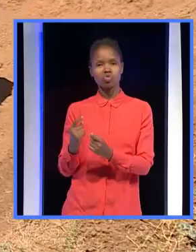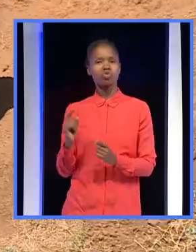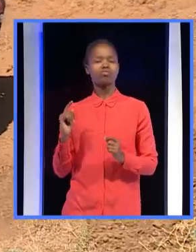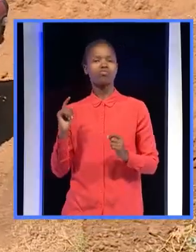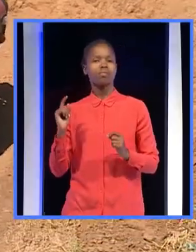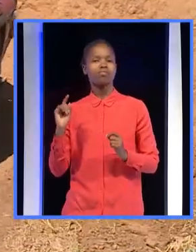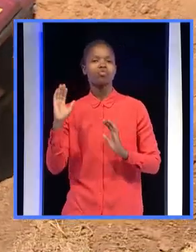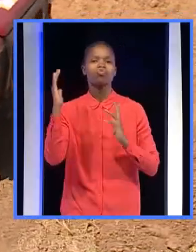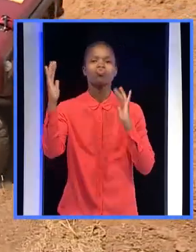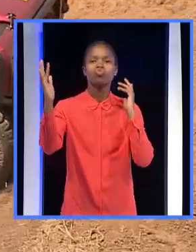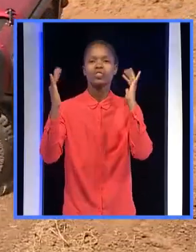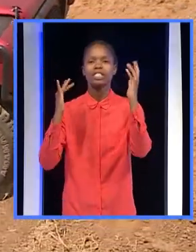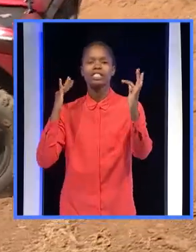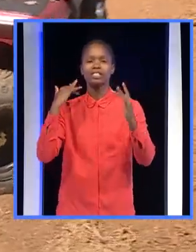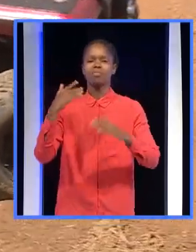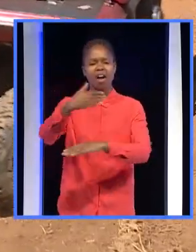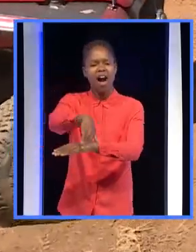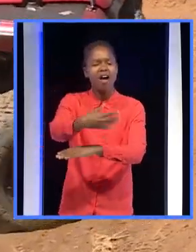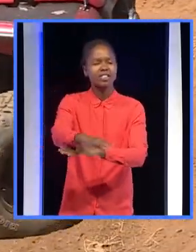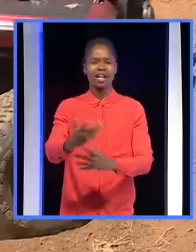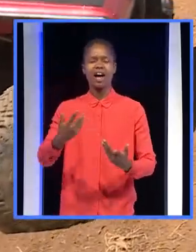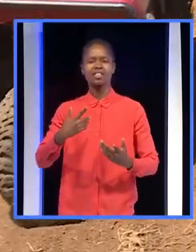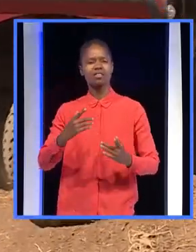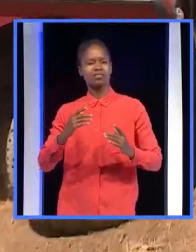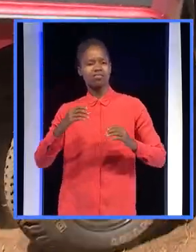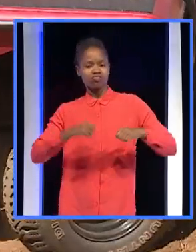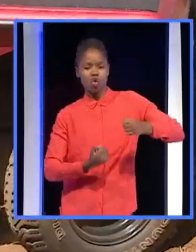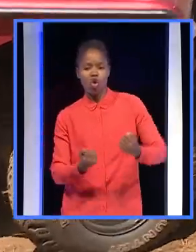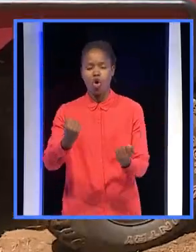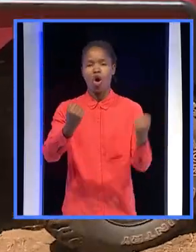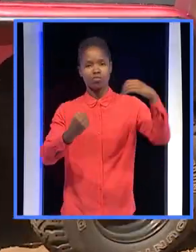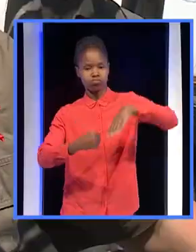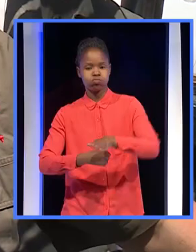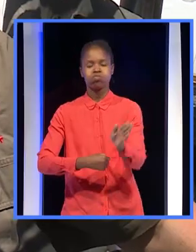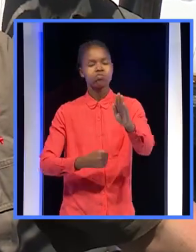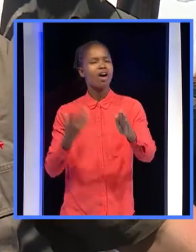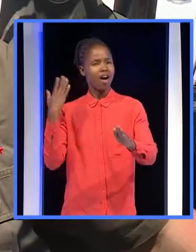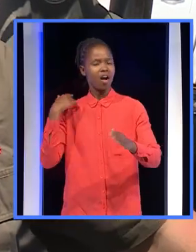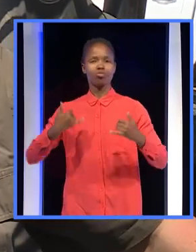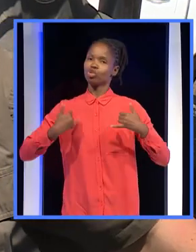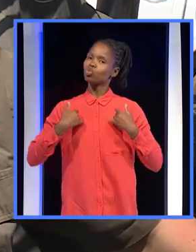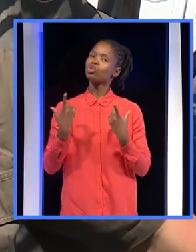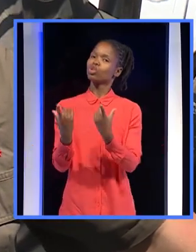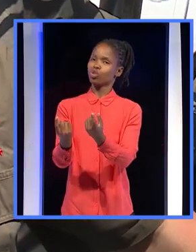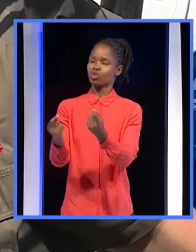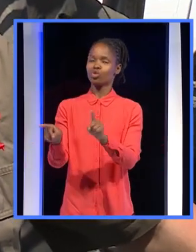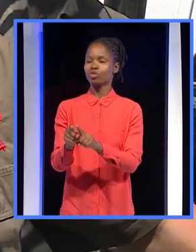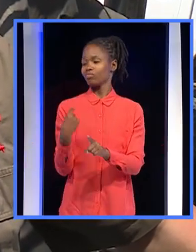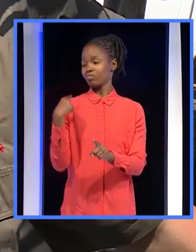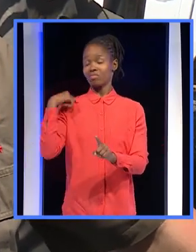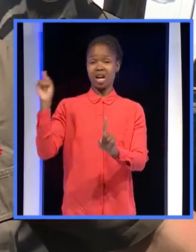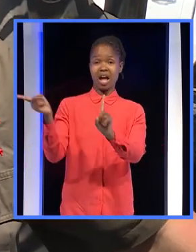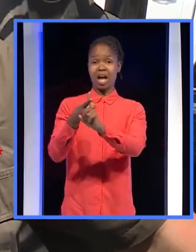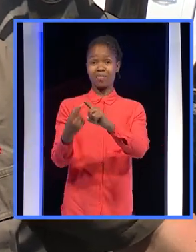playing with his 4x4 and all those things. So it was always, you basically grow up with it and you want to do it. And just before my accident, I